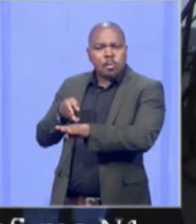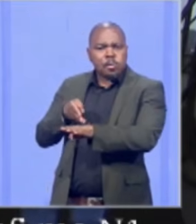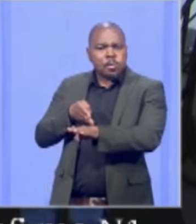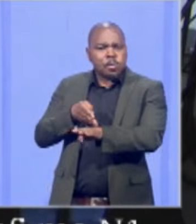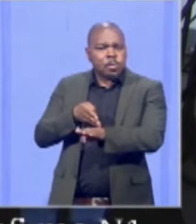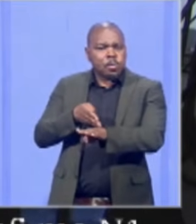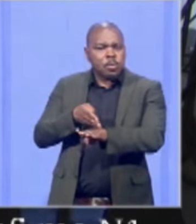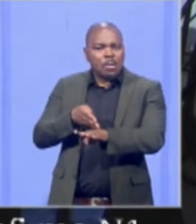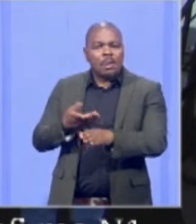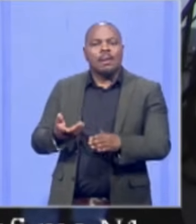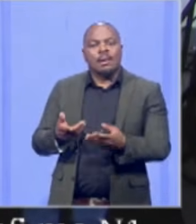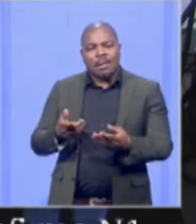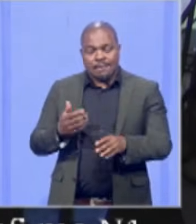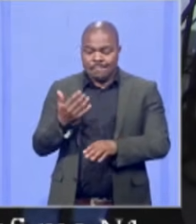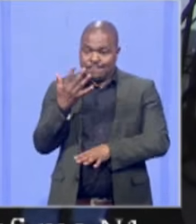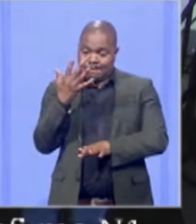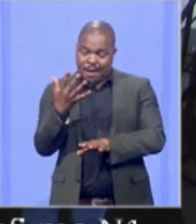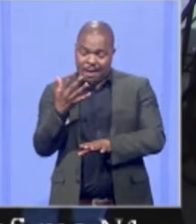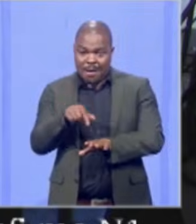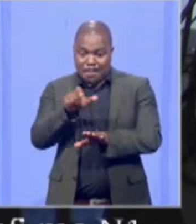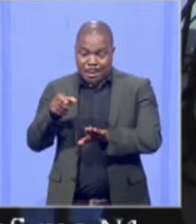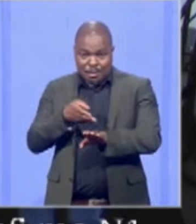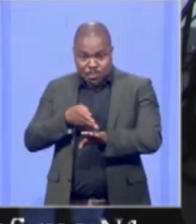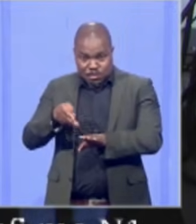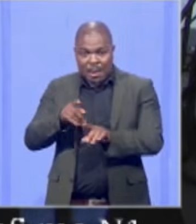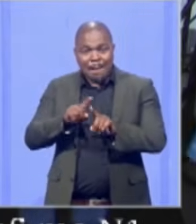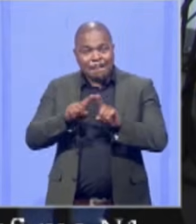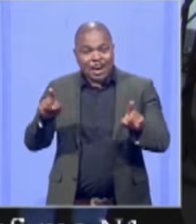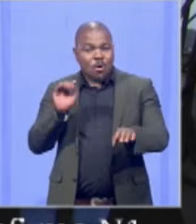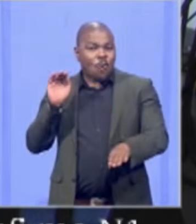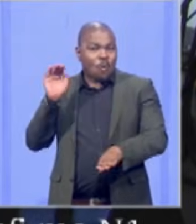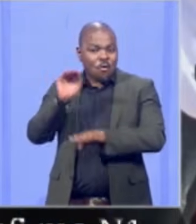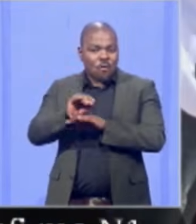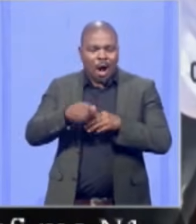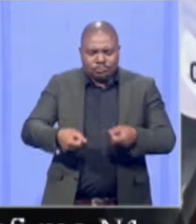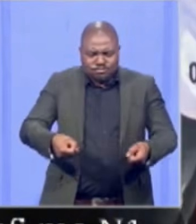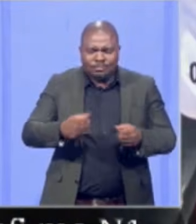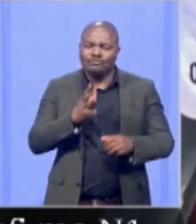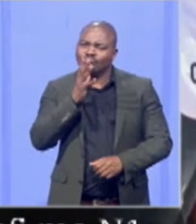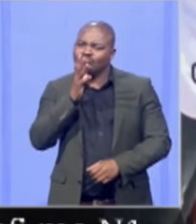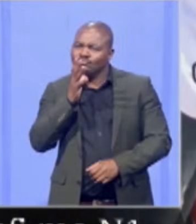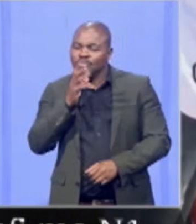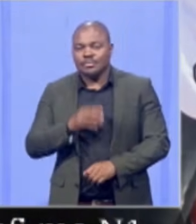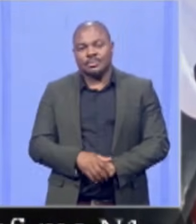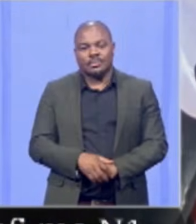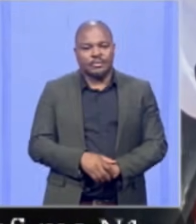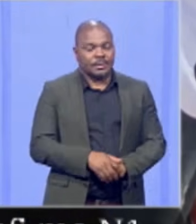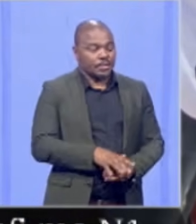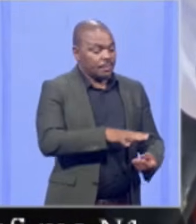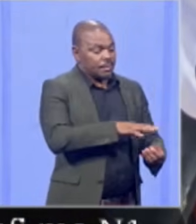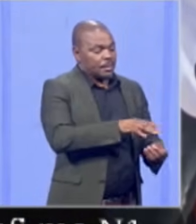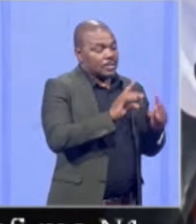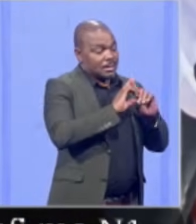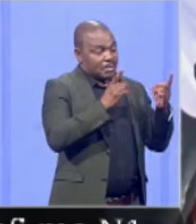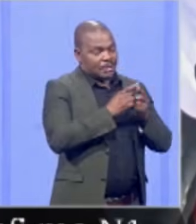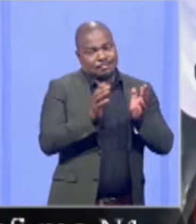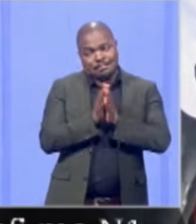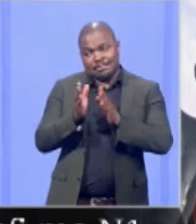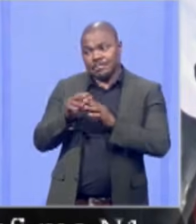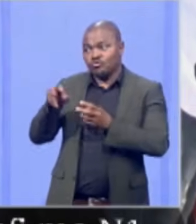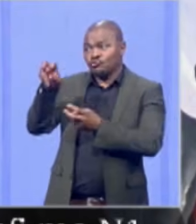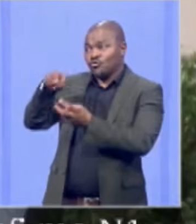ba number ya dumela ke 5 but ba overloadile ka luggage lefapha le ipileditse ho baeti ho etsa hore e